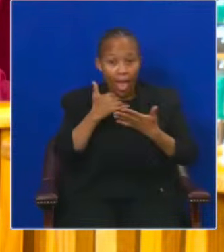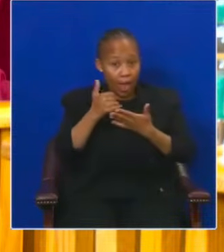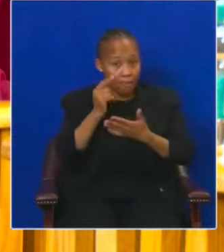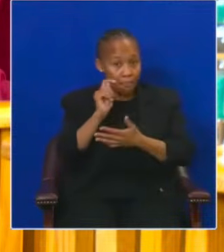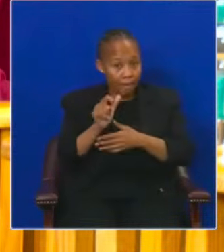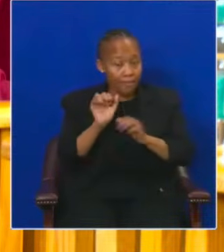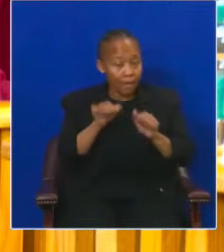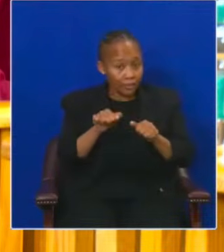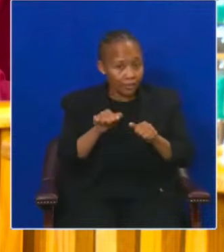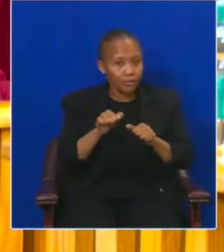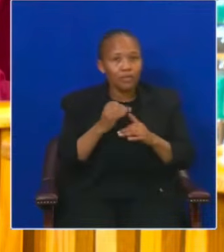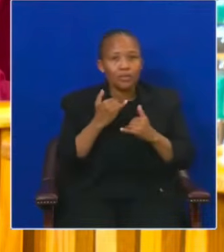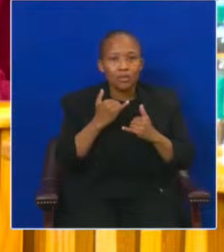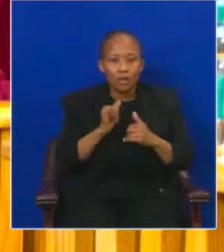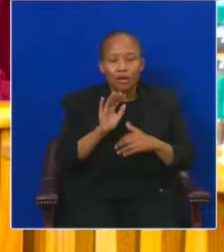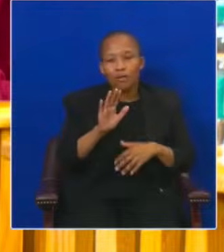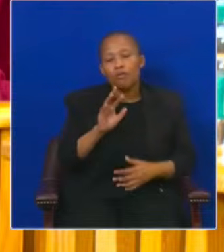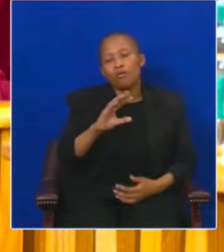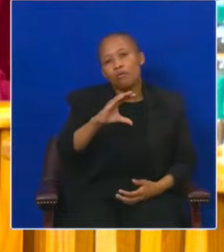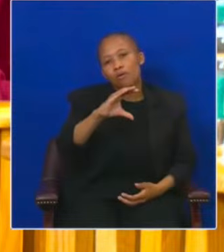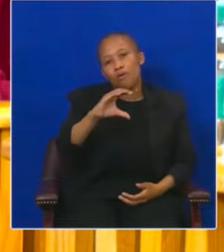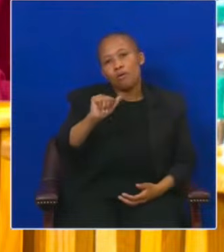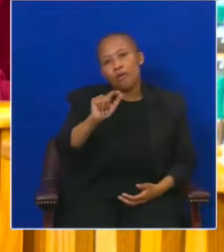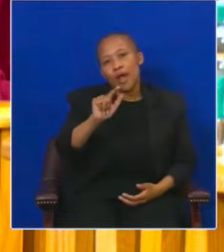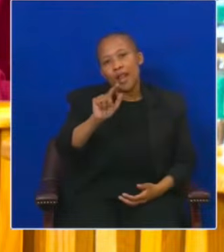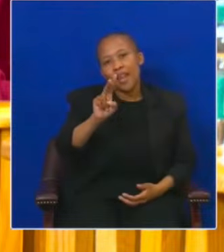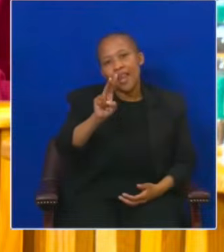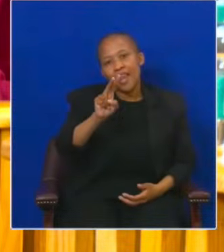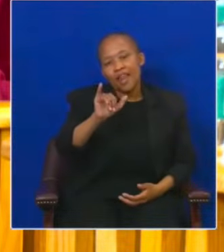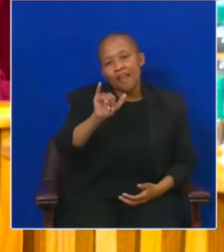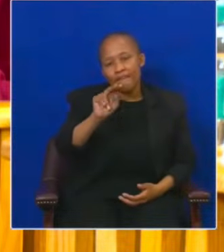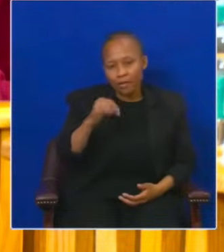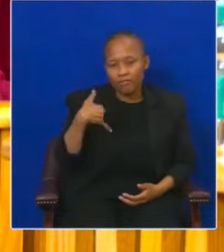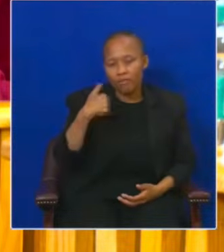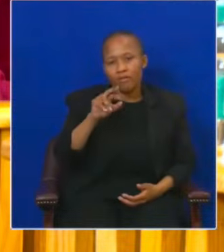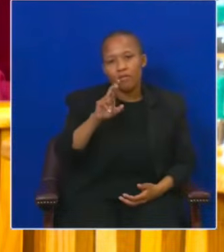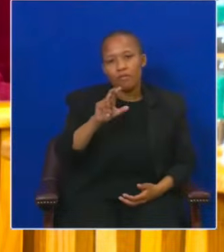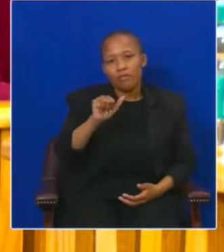Calvin Rafadi will be the person to assist him.